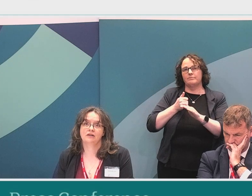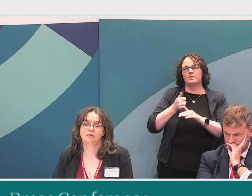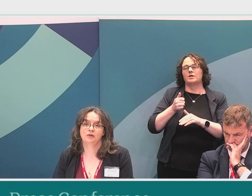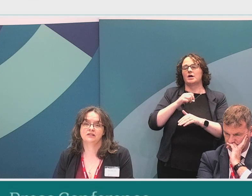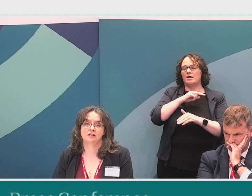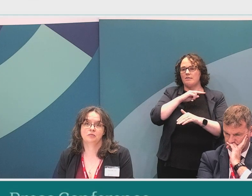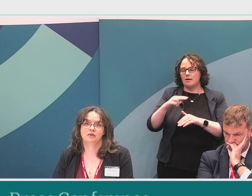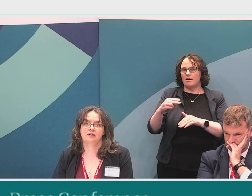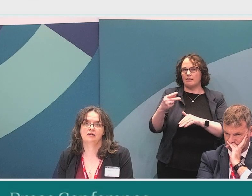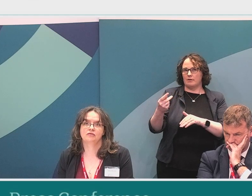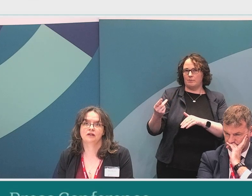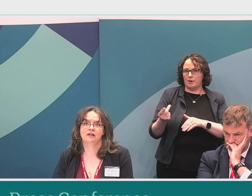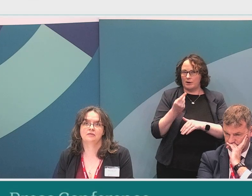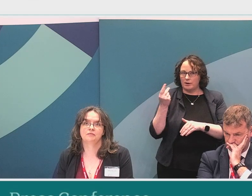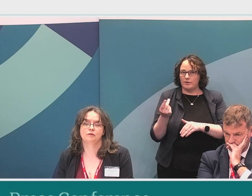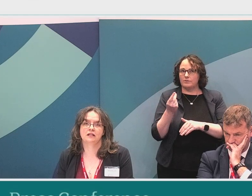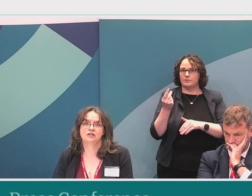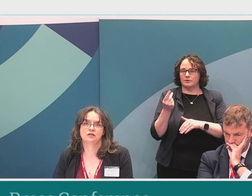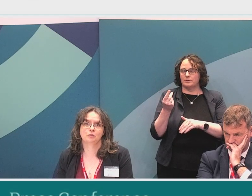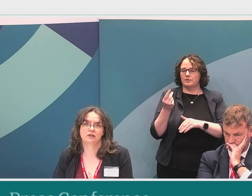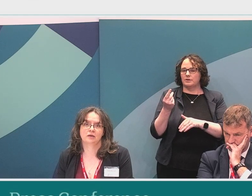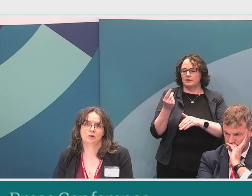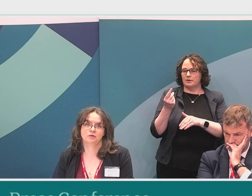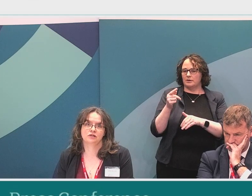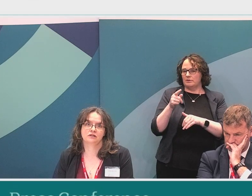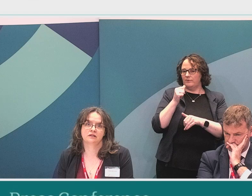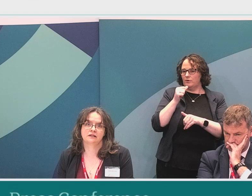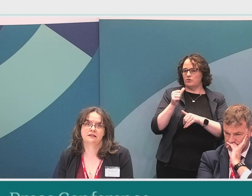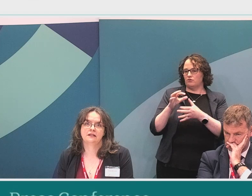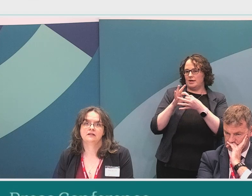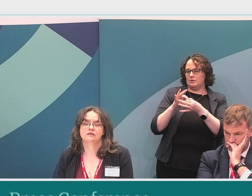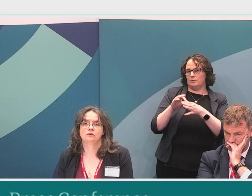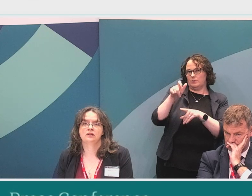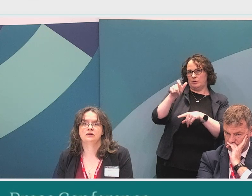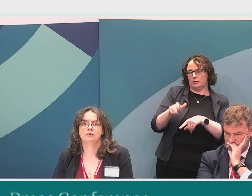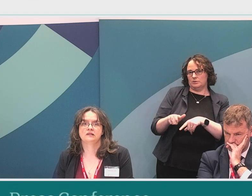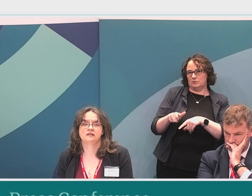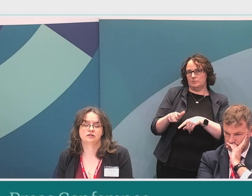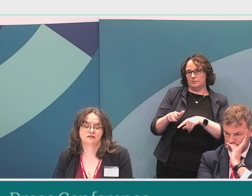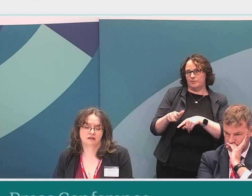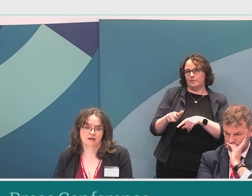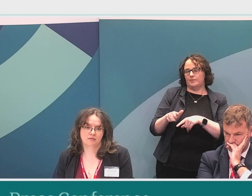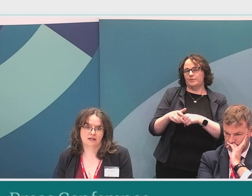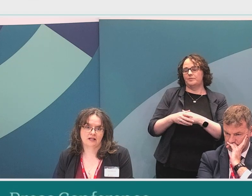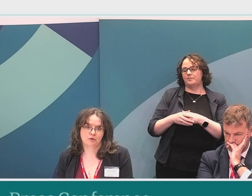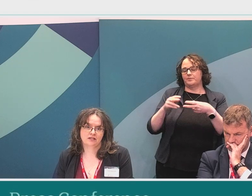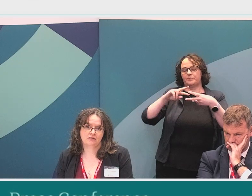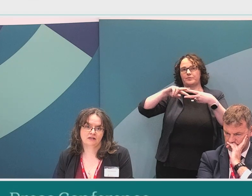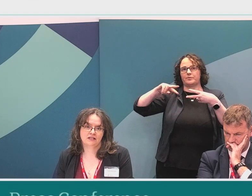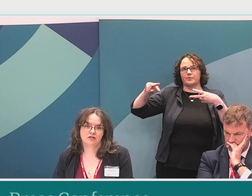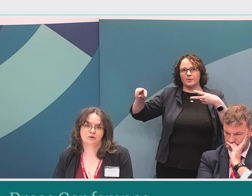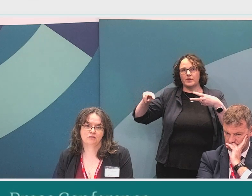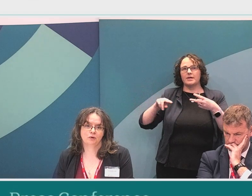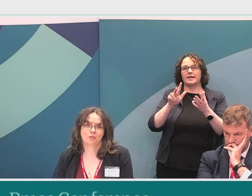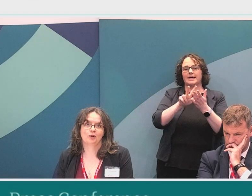non-partner by the type of relationship with that perpetrator. So here we can see just the age breakdown of 18